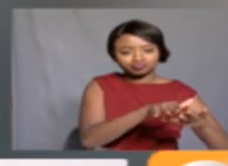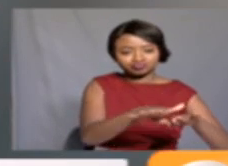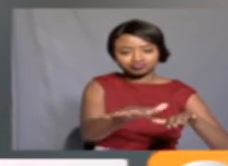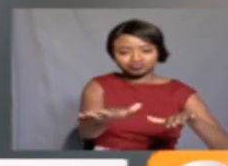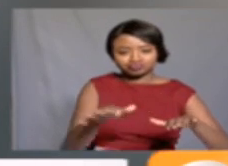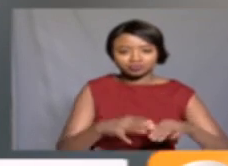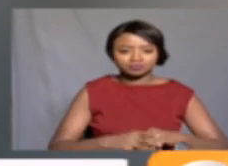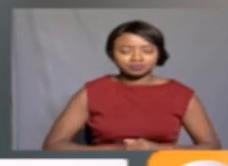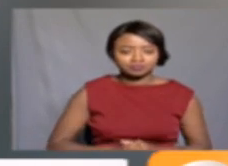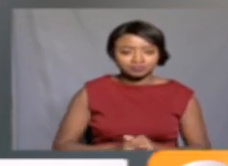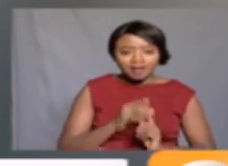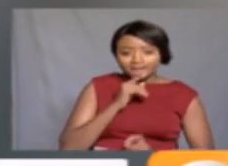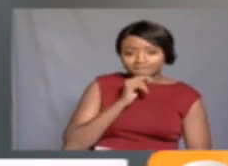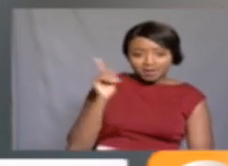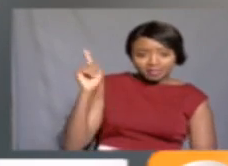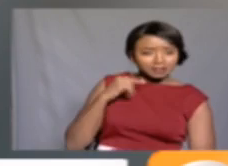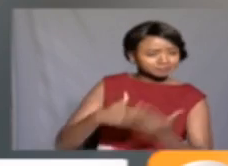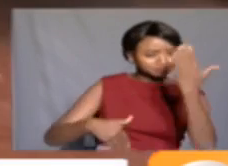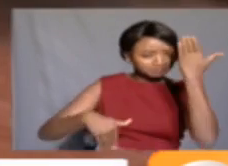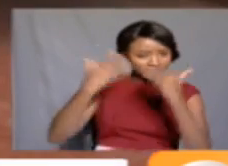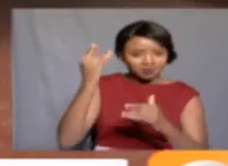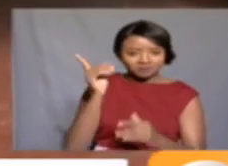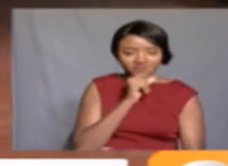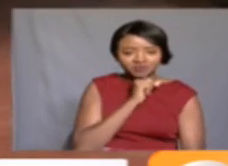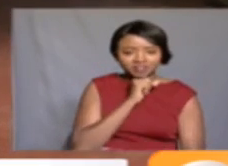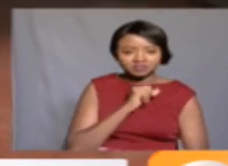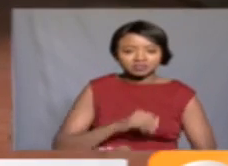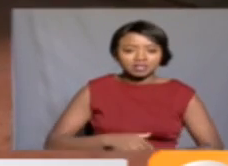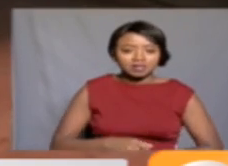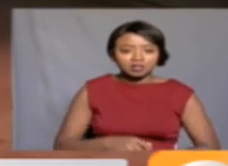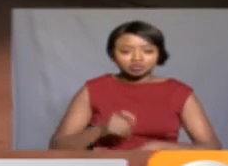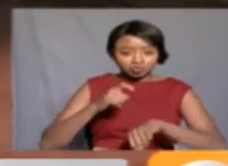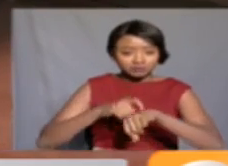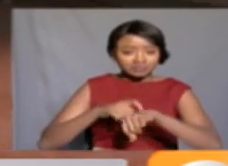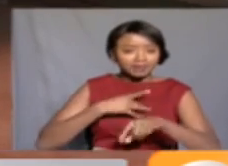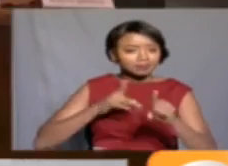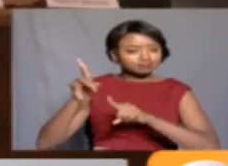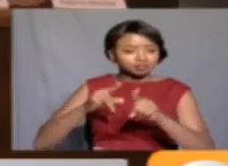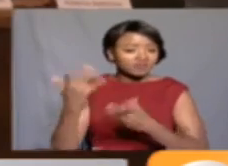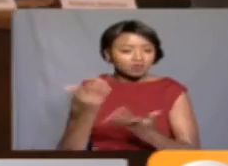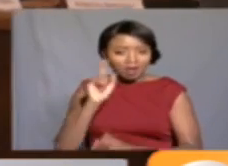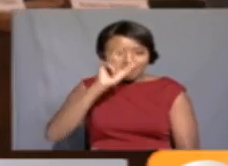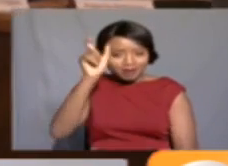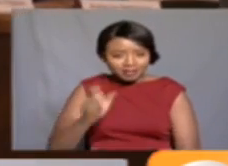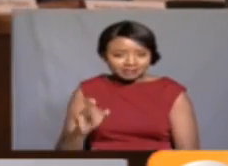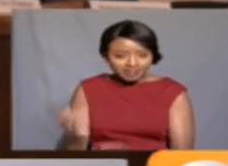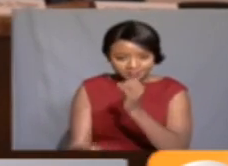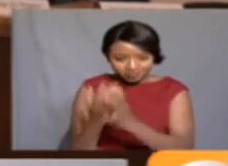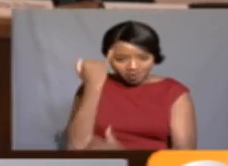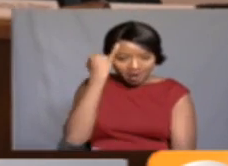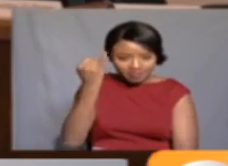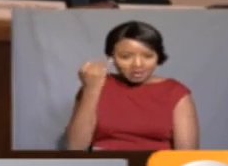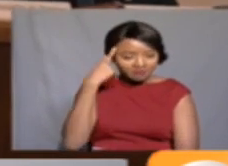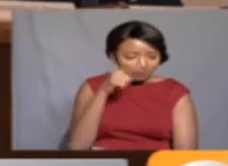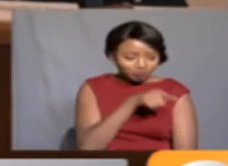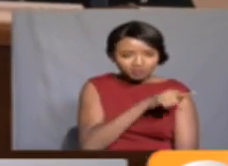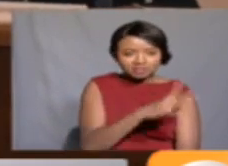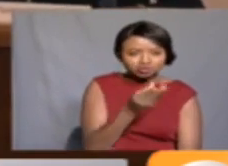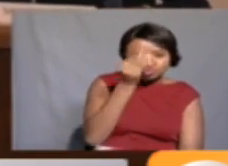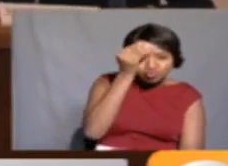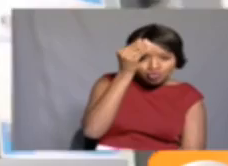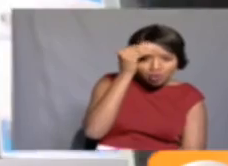Felix, a specialist in remote sensing physics, while on an academic trip to Italy, came up with the idea for the wildfire